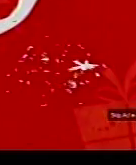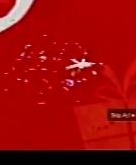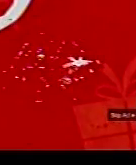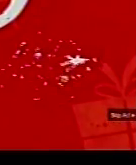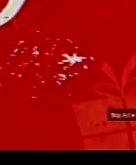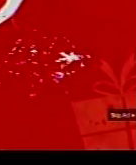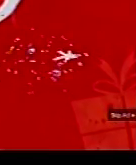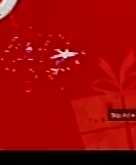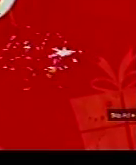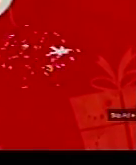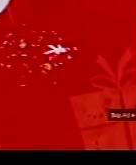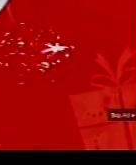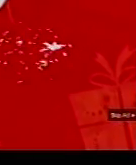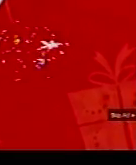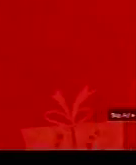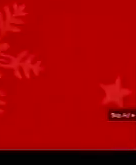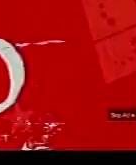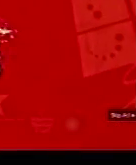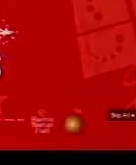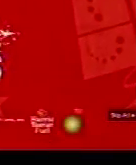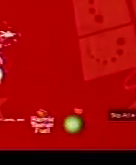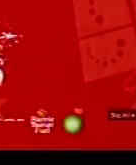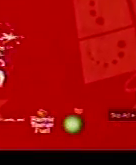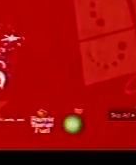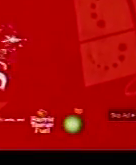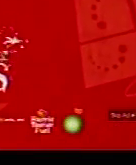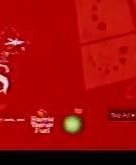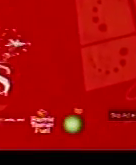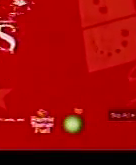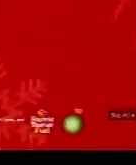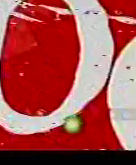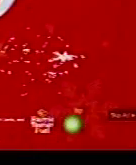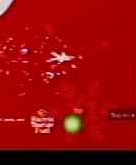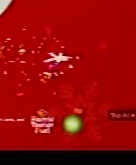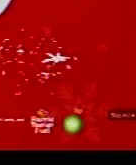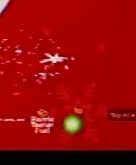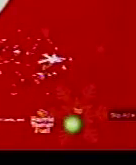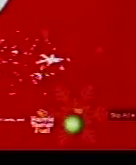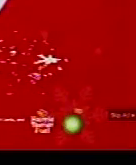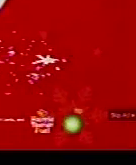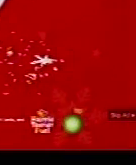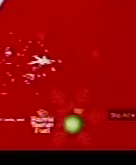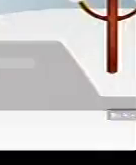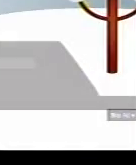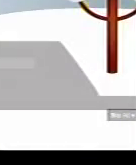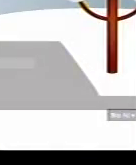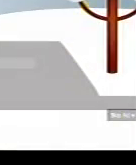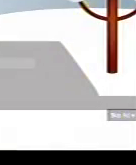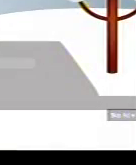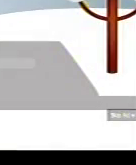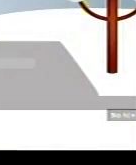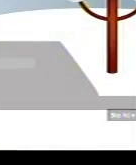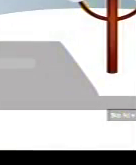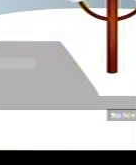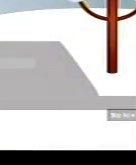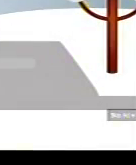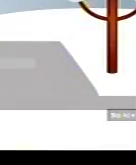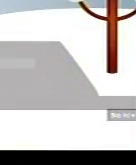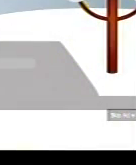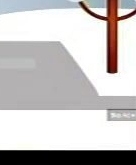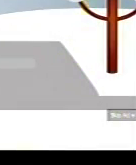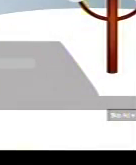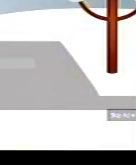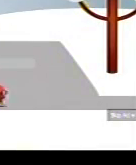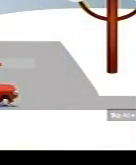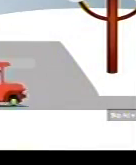Buy $500 in gift cards and get 1,000 fuel points. That's $1 off per gallon. This holiday season, buy your